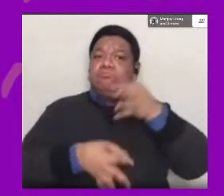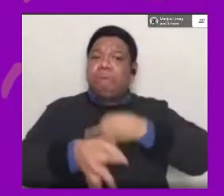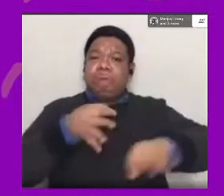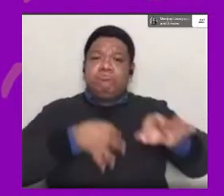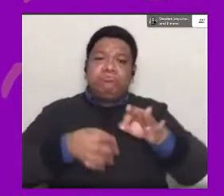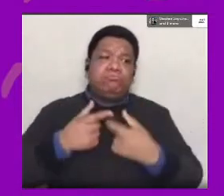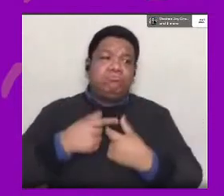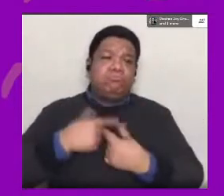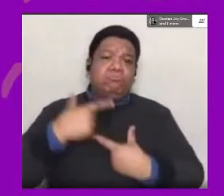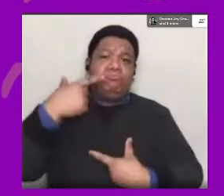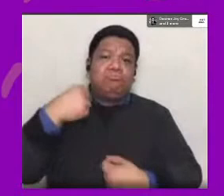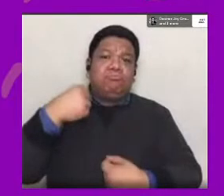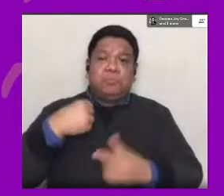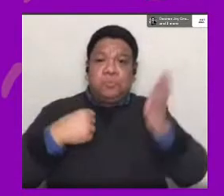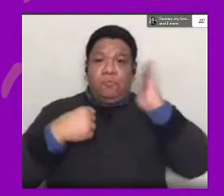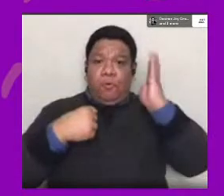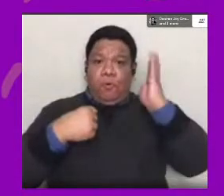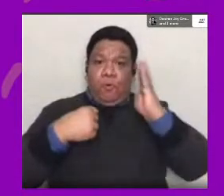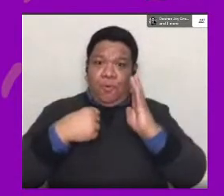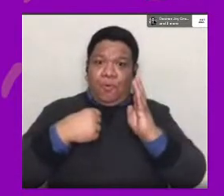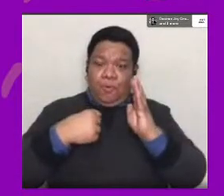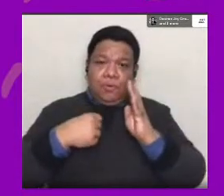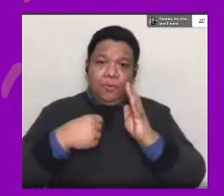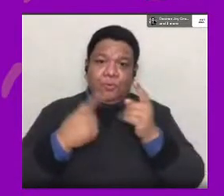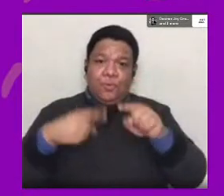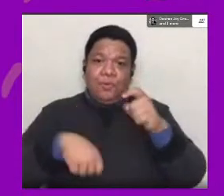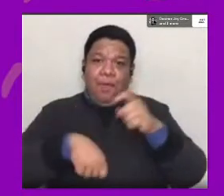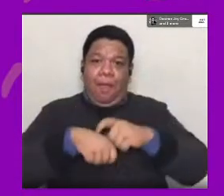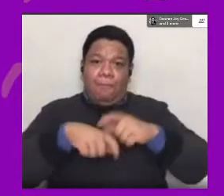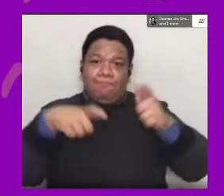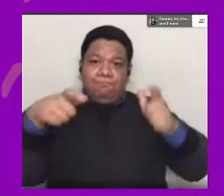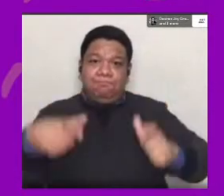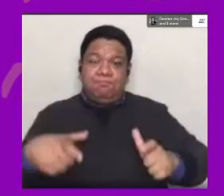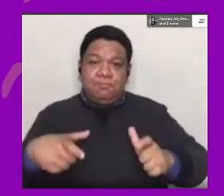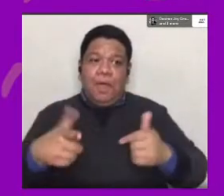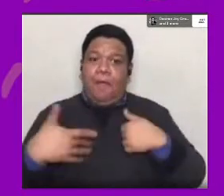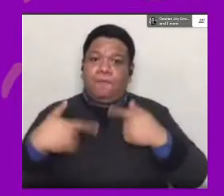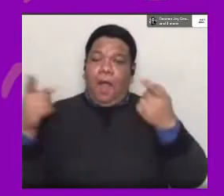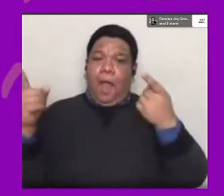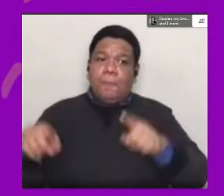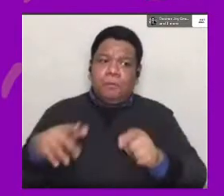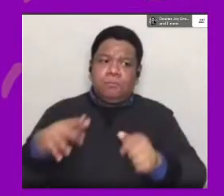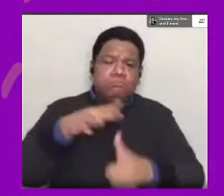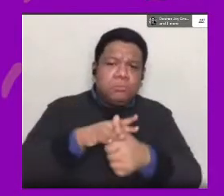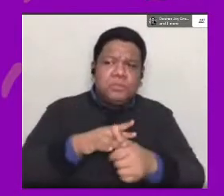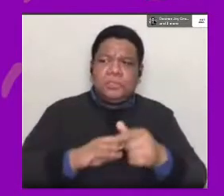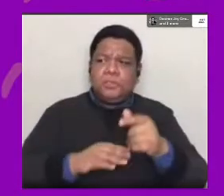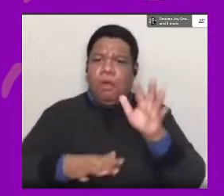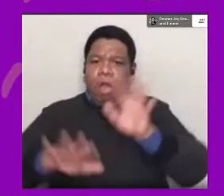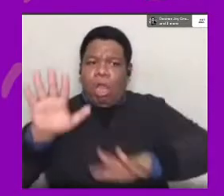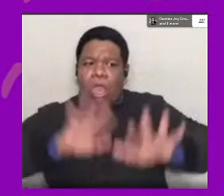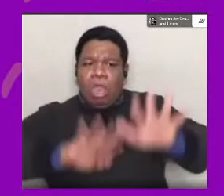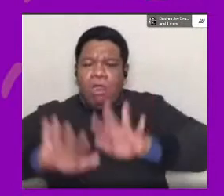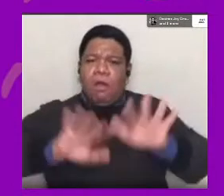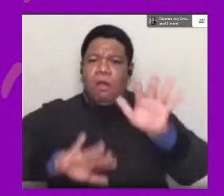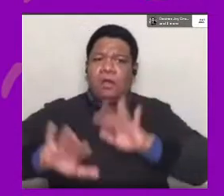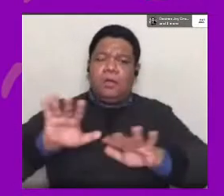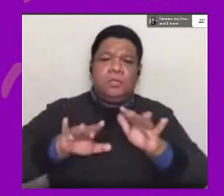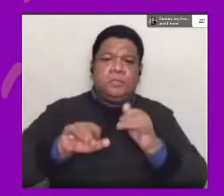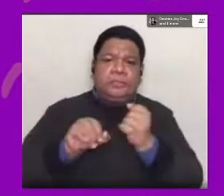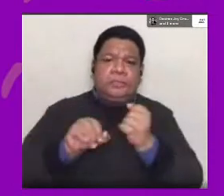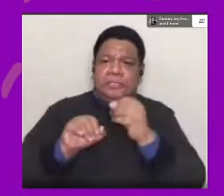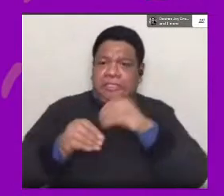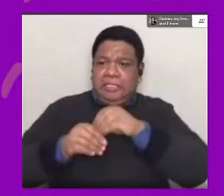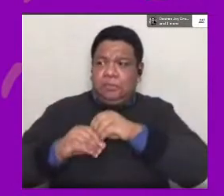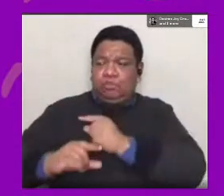pass practice during the lockdown and incidences of sexual harassment in security